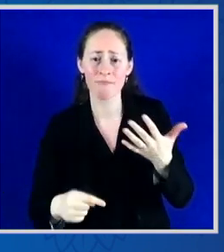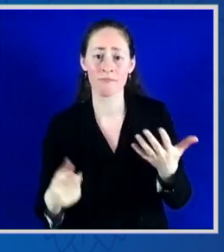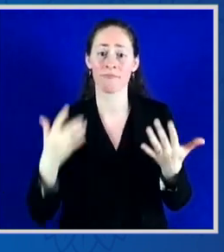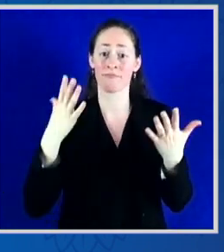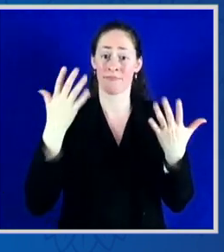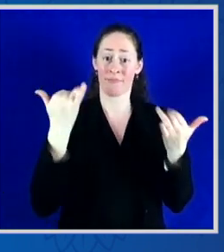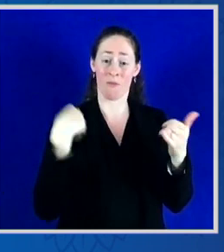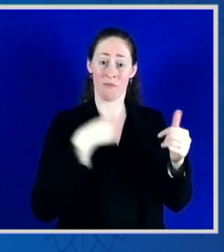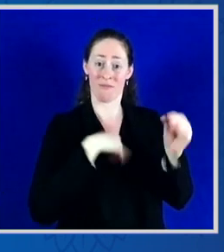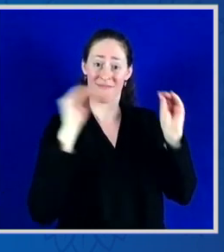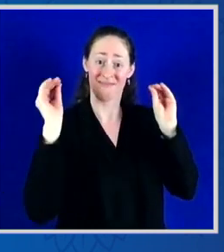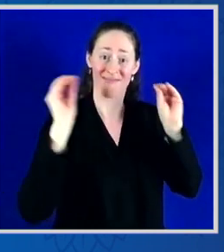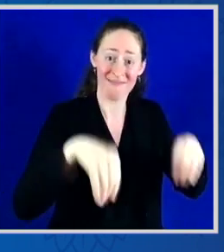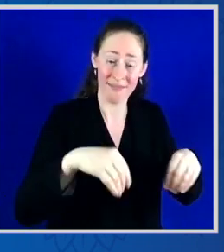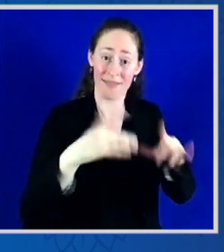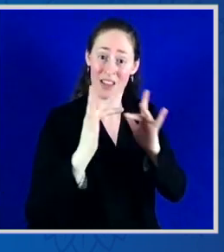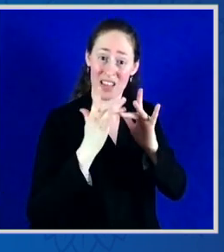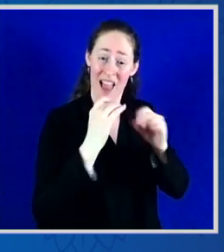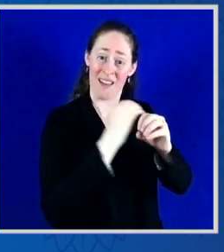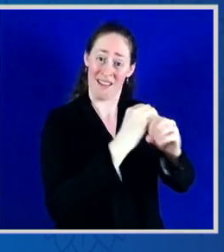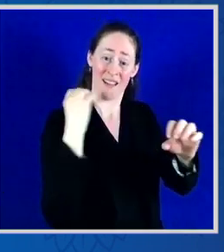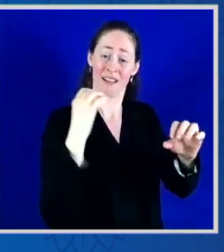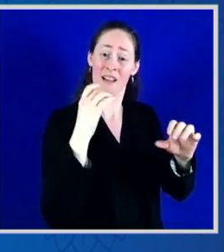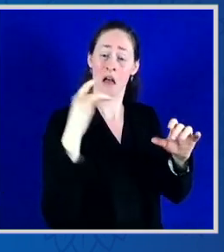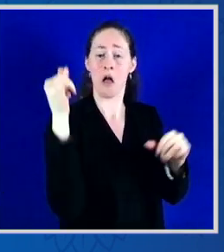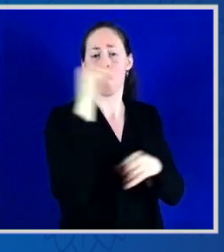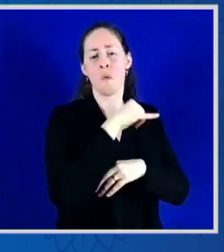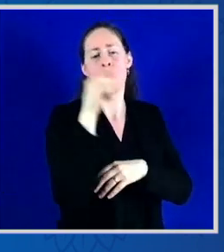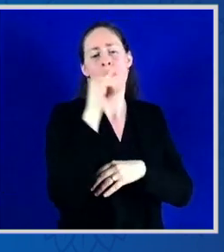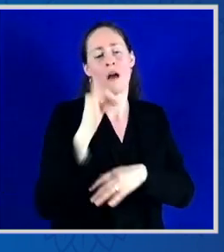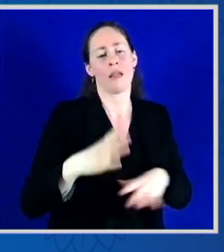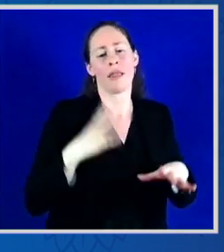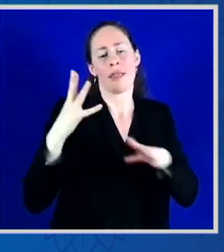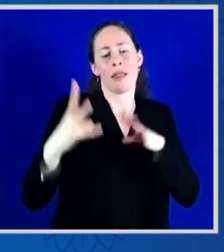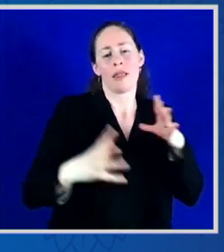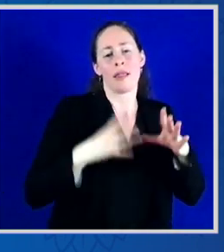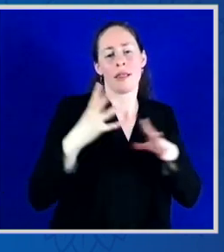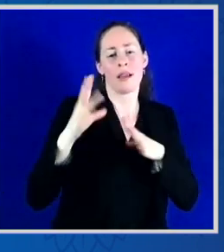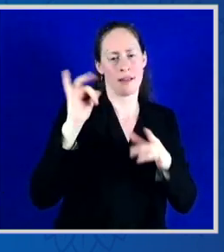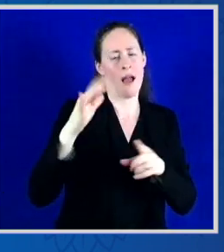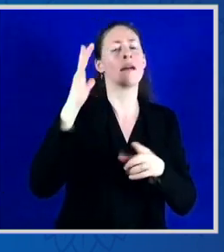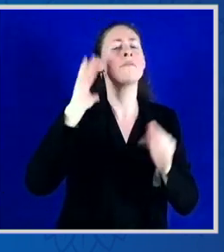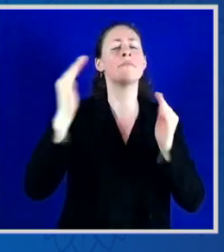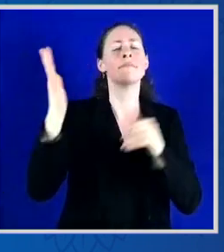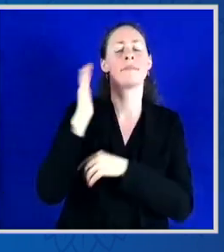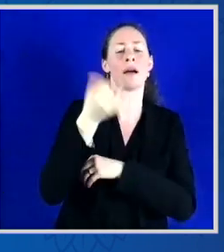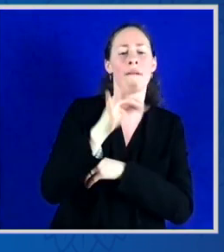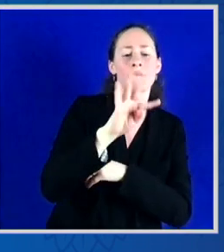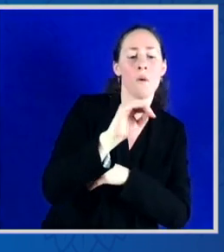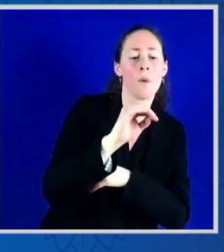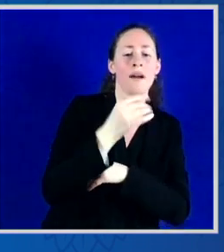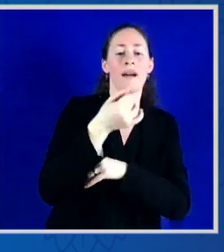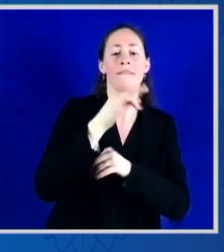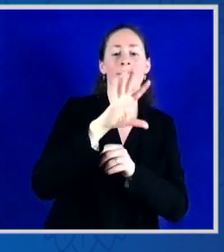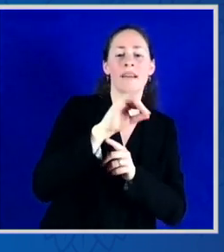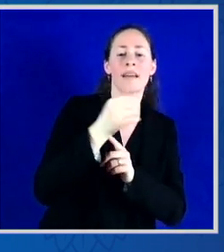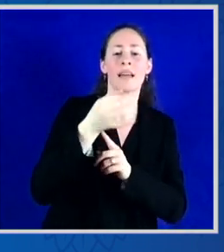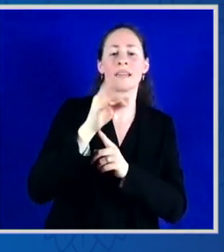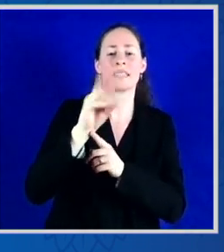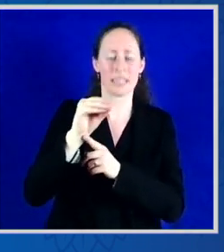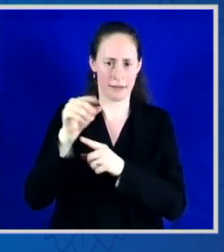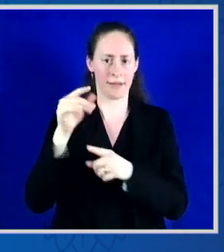back in the past, the 40s, 50s, 60s, there was the rural electrification program, and then the telephones came.